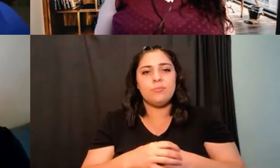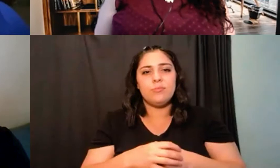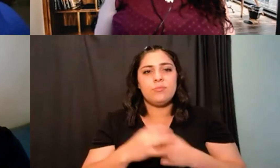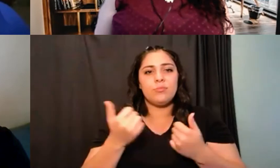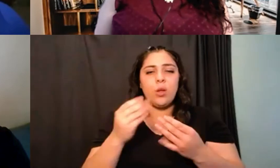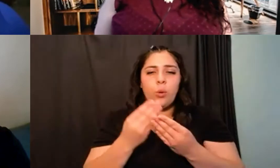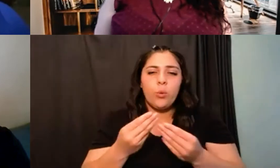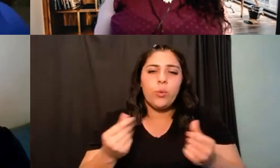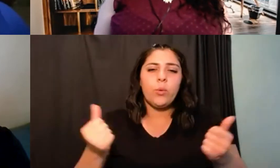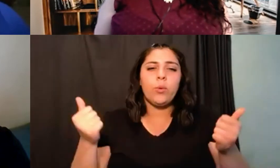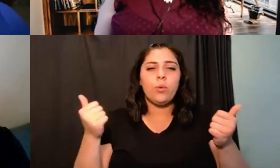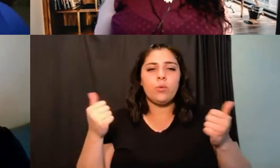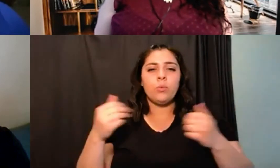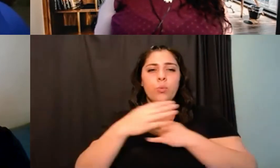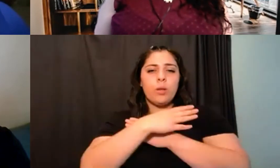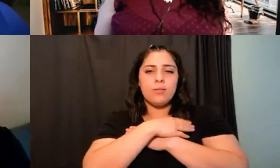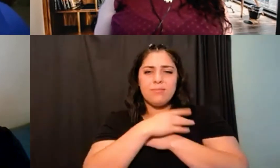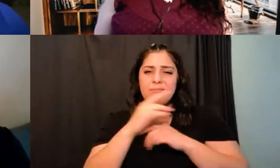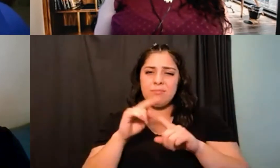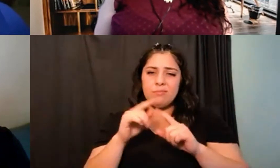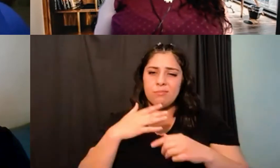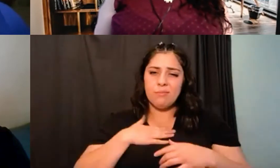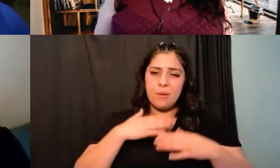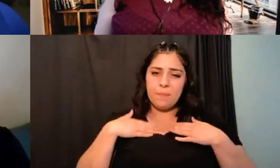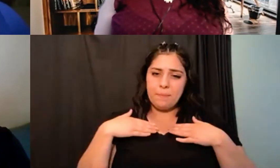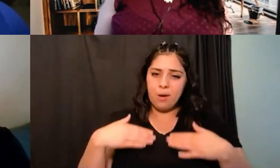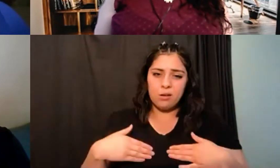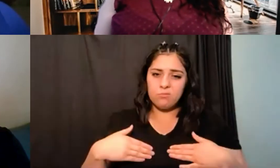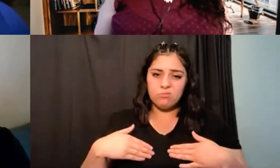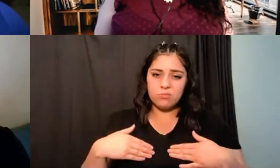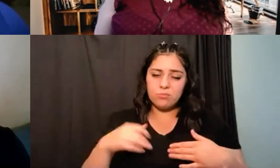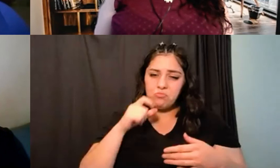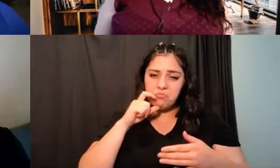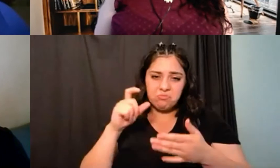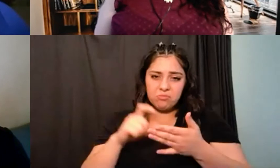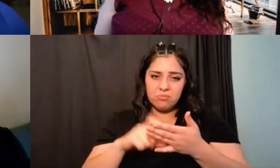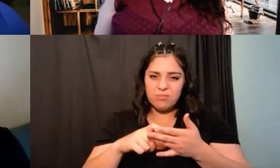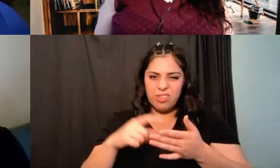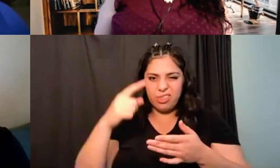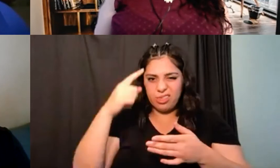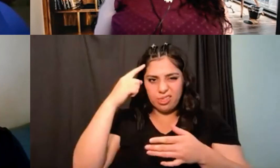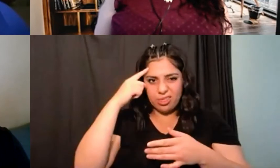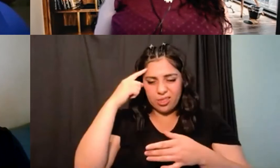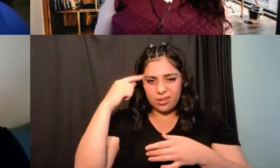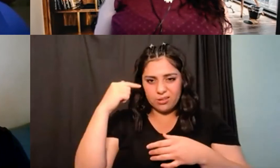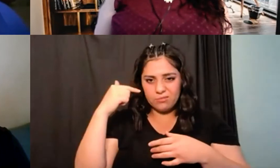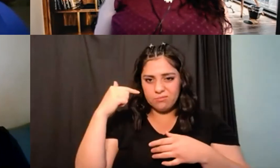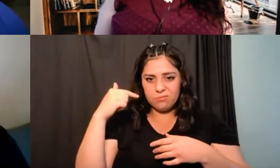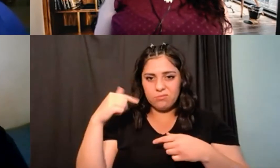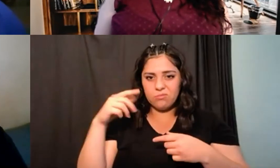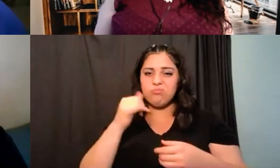My body does not notice, it does not fault, it finds its pure insult.